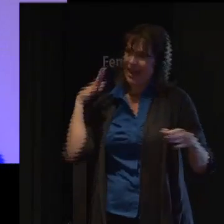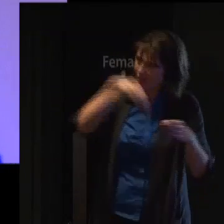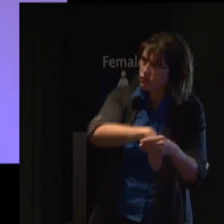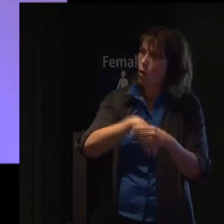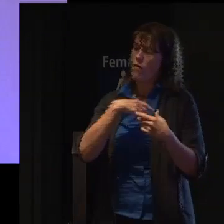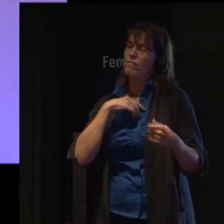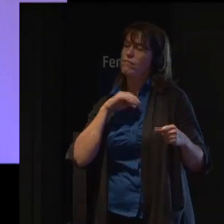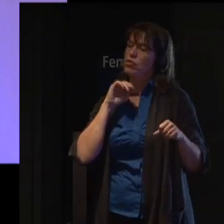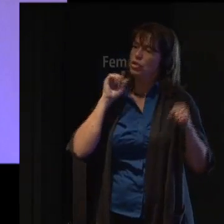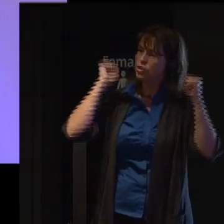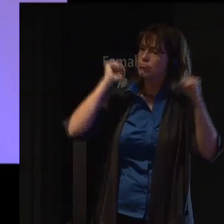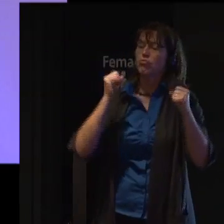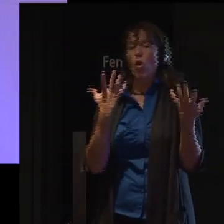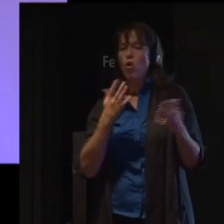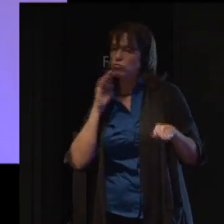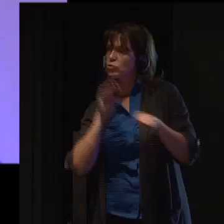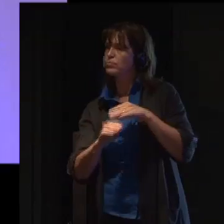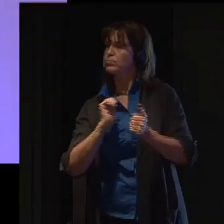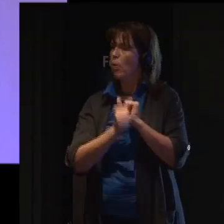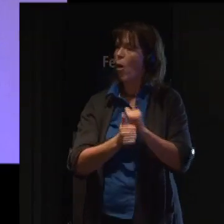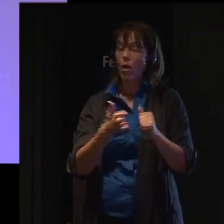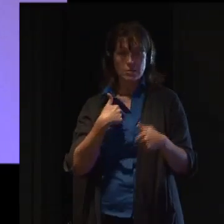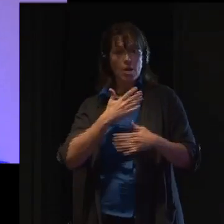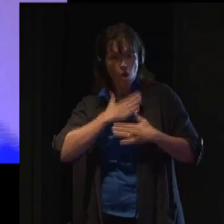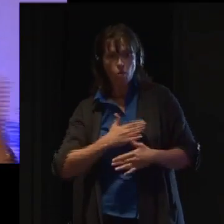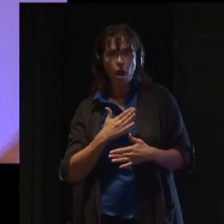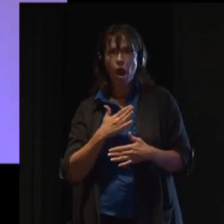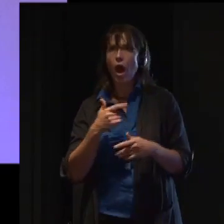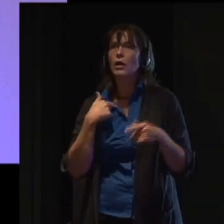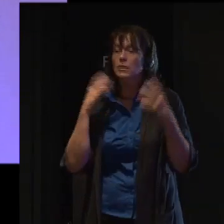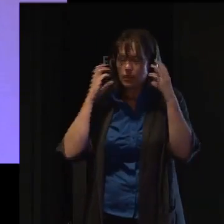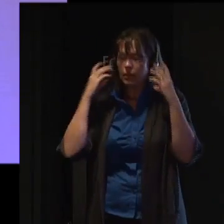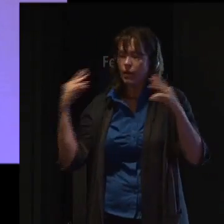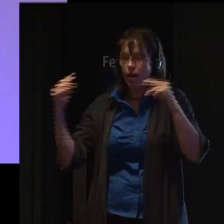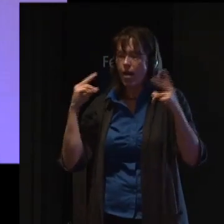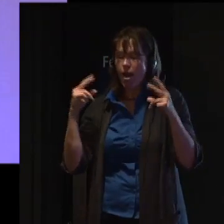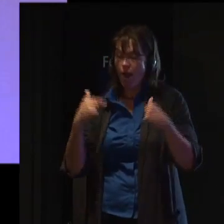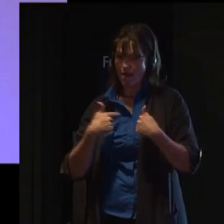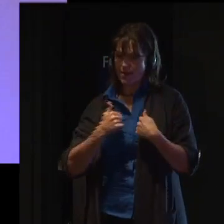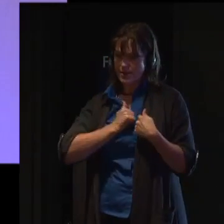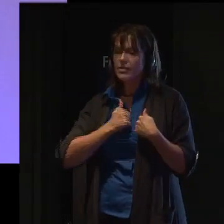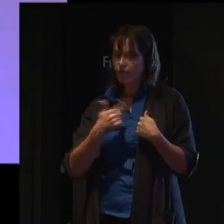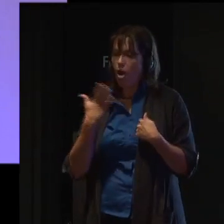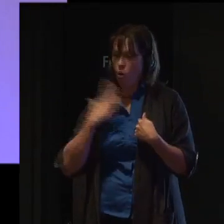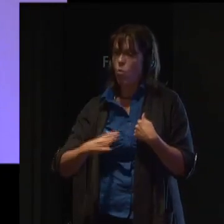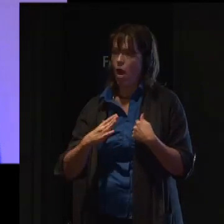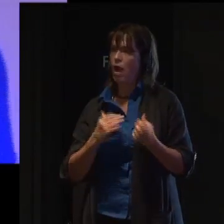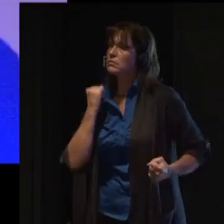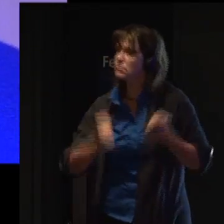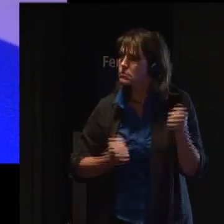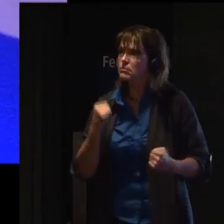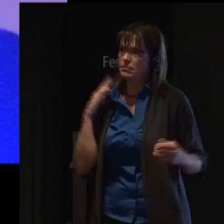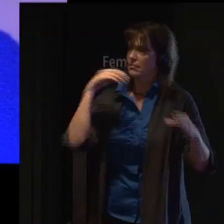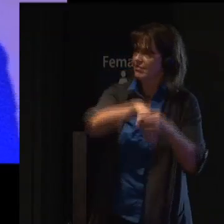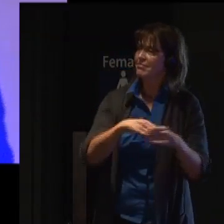friends, people in our community that want to start doing sports again because of the animation they get being part of the team,